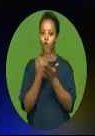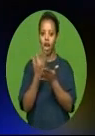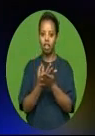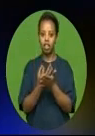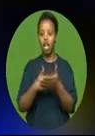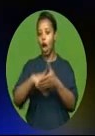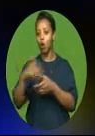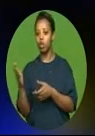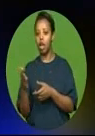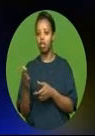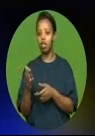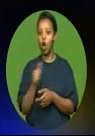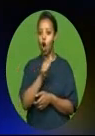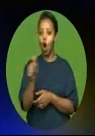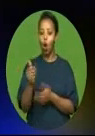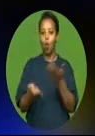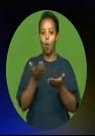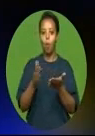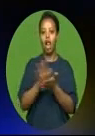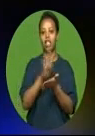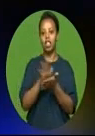financing outside own balance sheet,